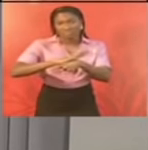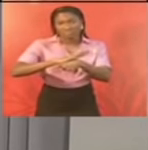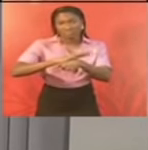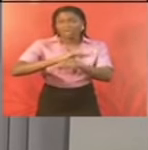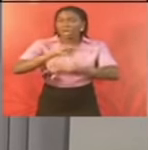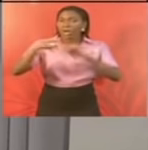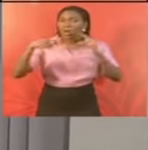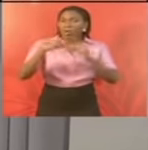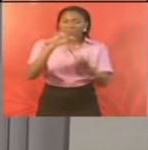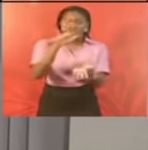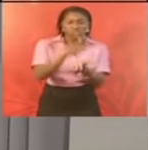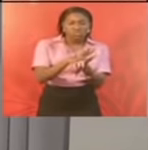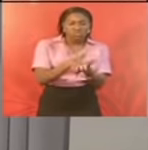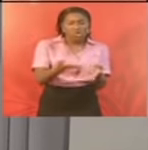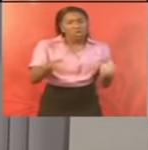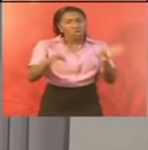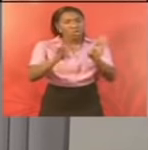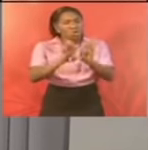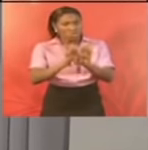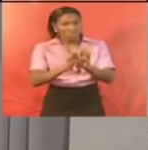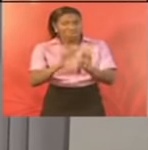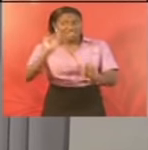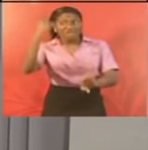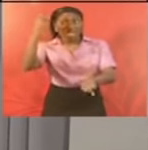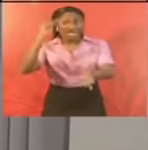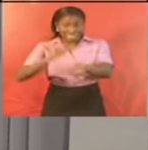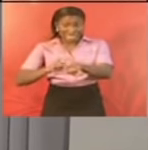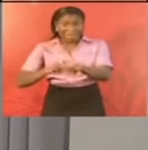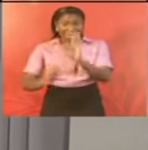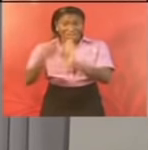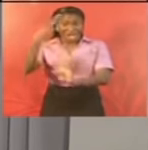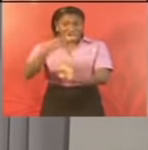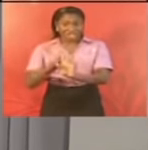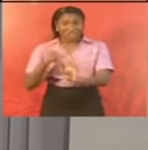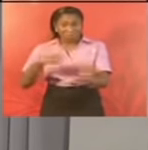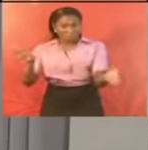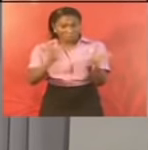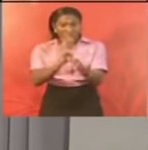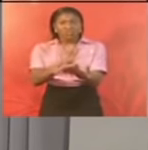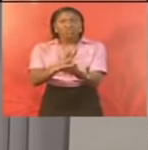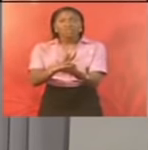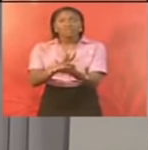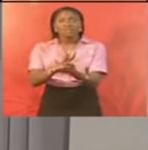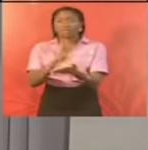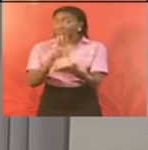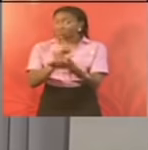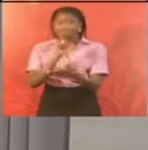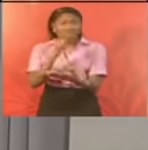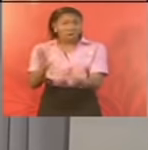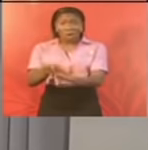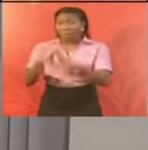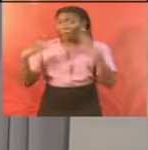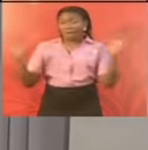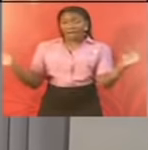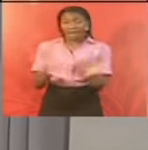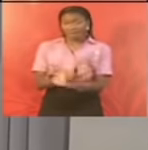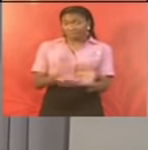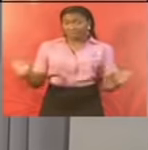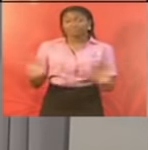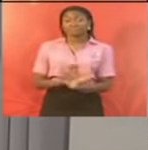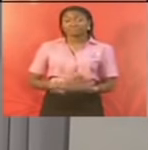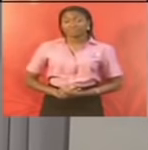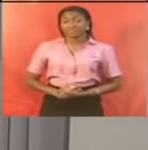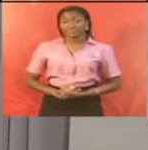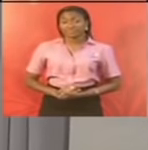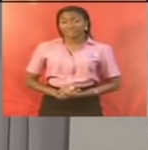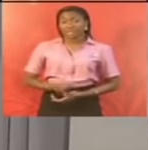and preschools in the very first lockdown in March, they have not yet opened. Because wherever